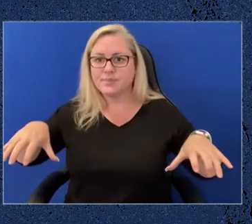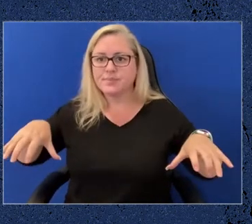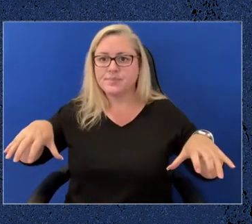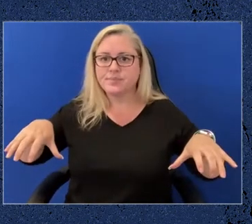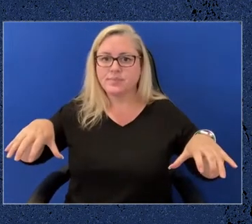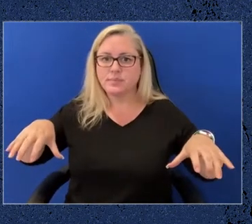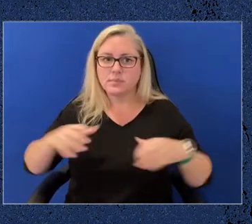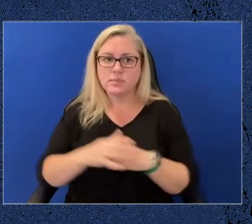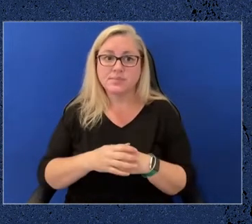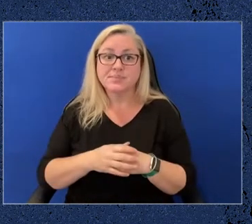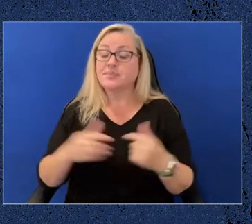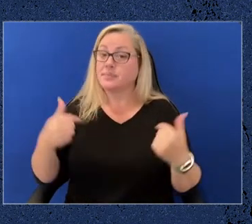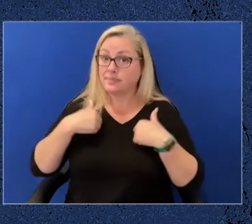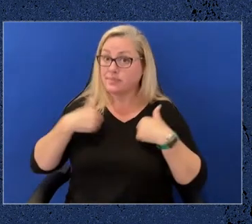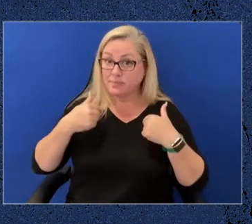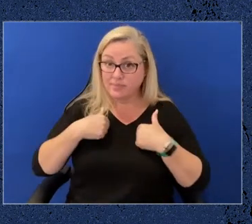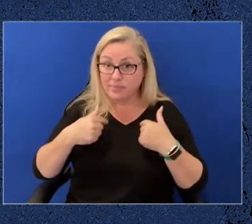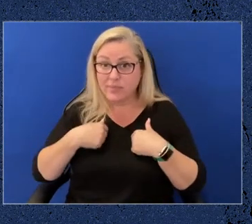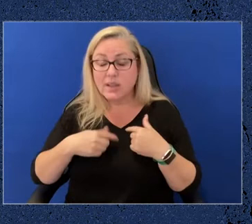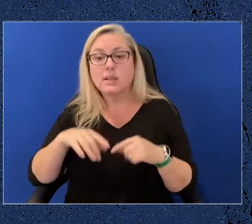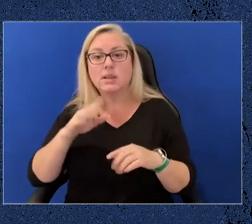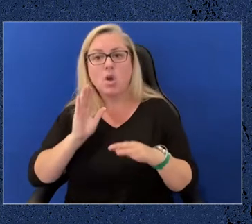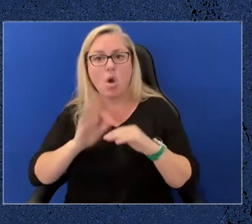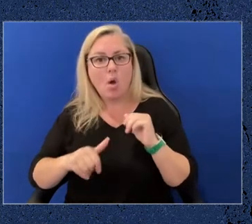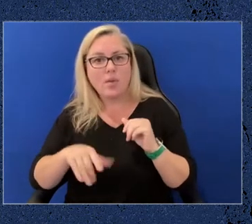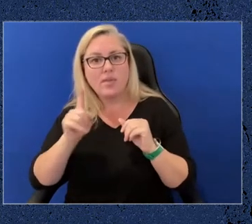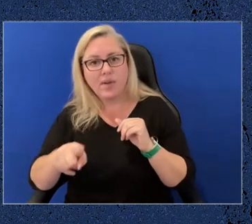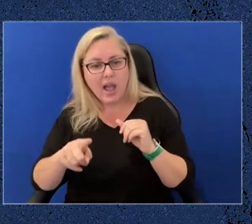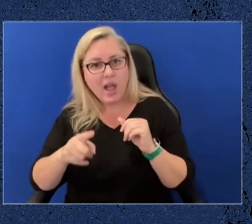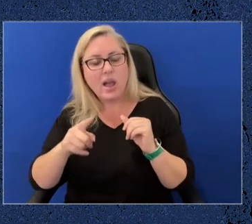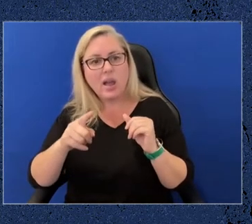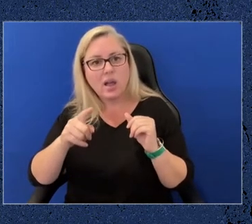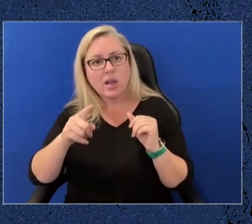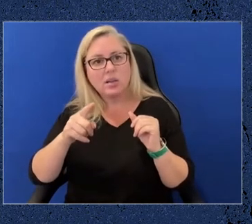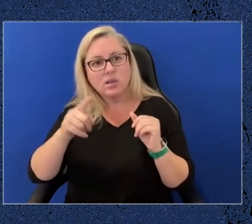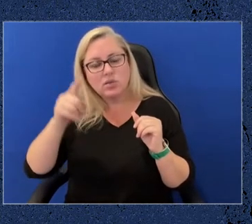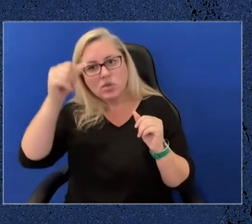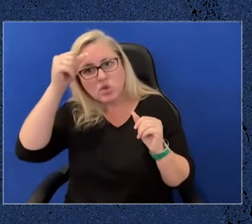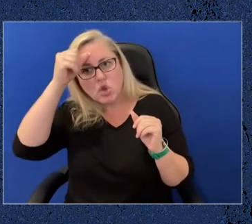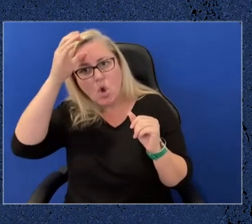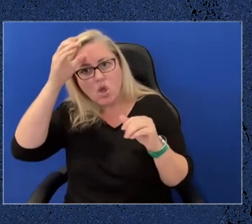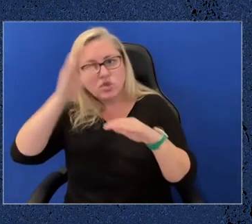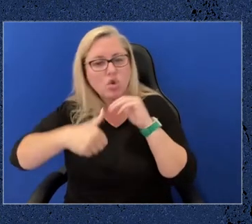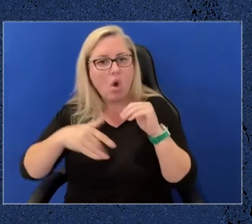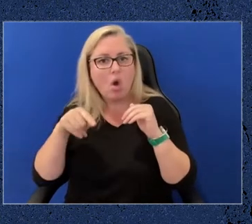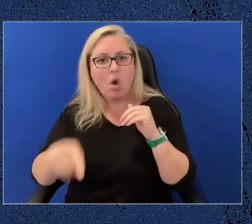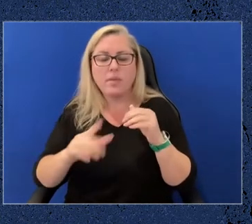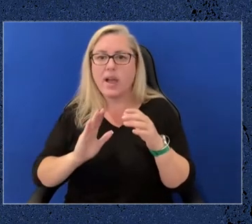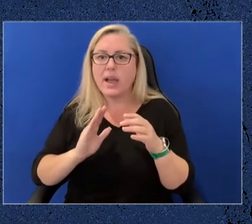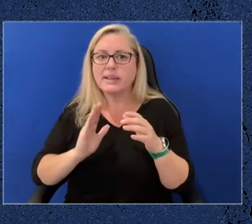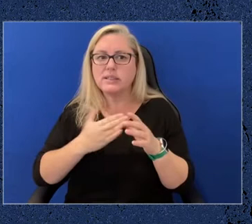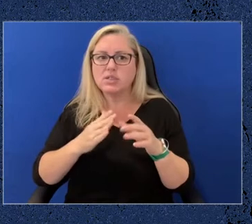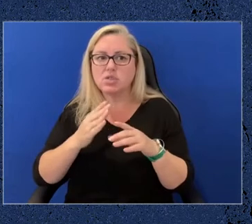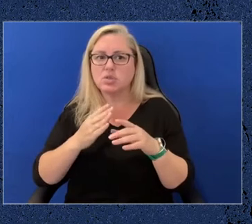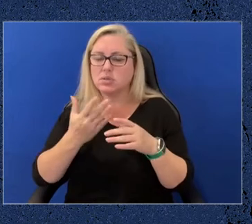at the Indigenous Knowledge Institute around what healthy country means. And invariably conversation turns to family,